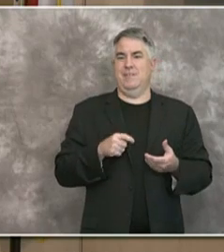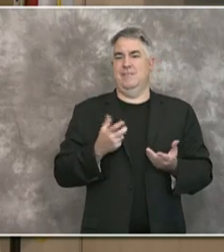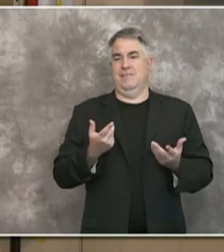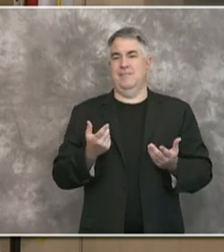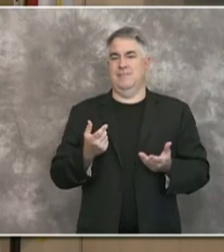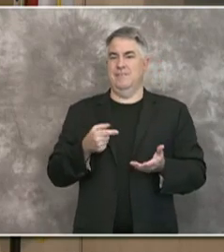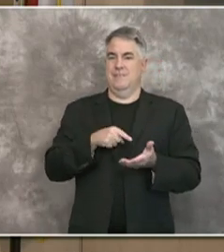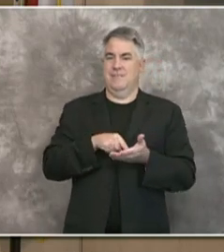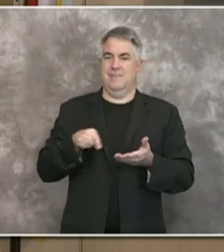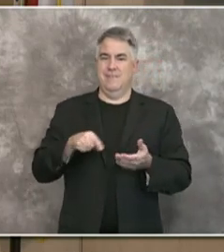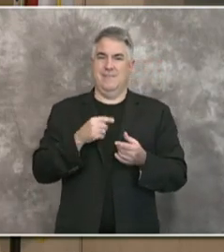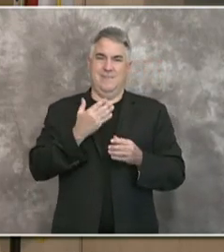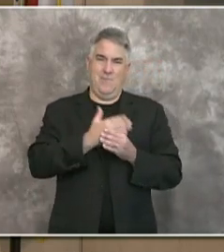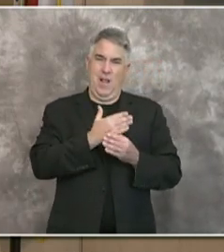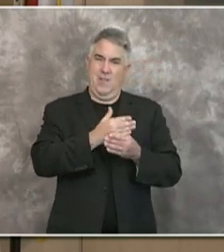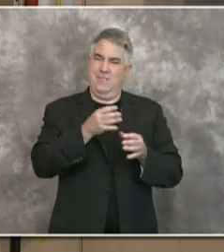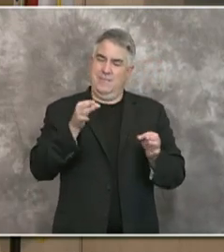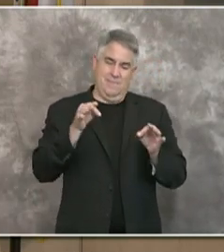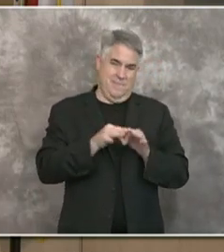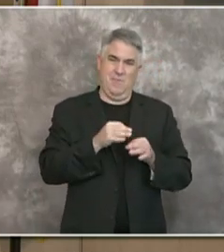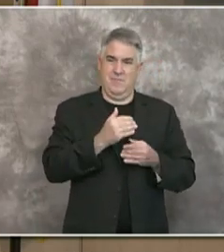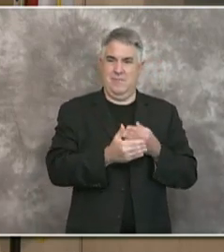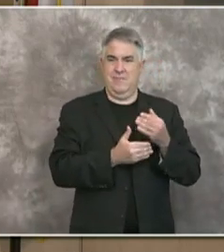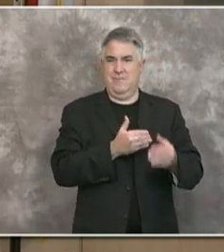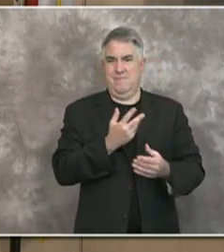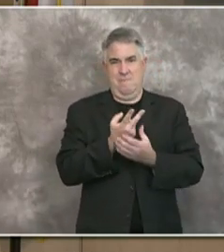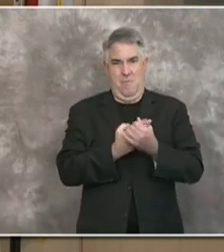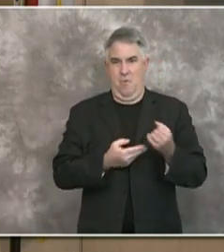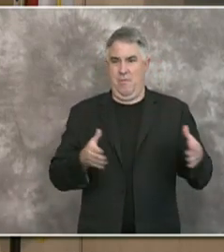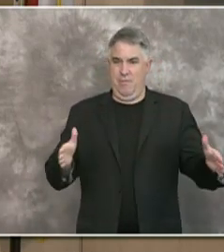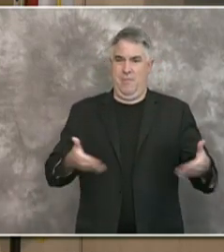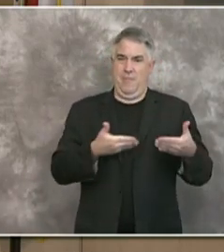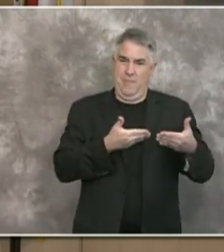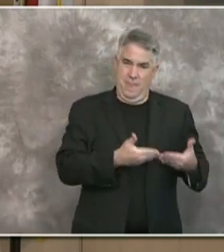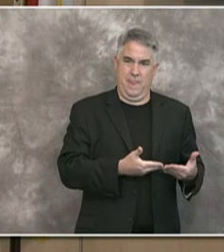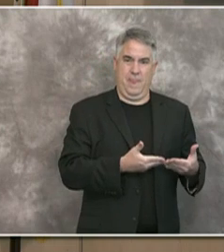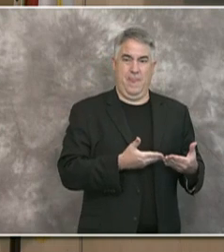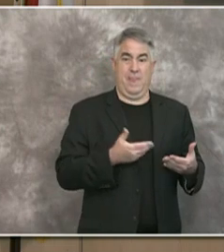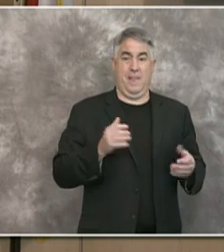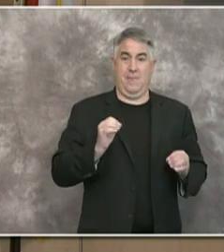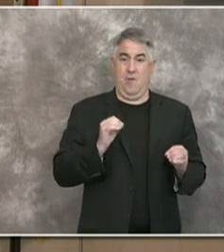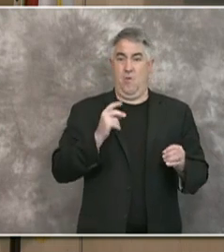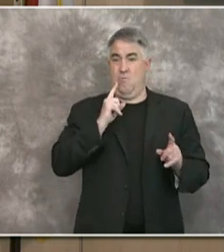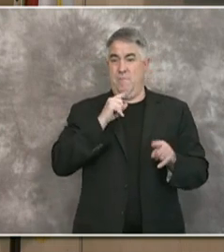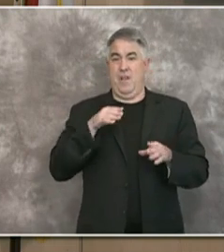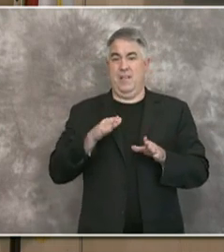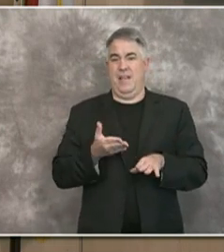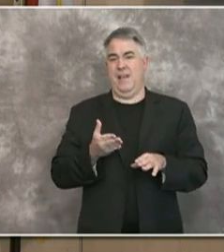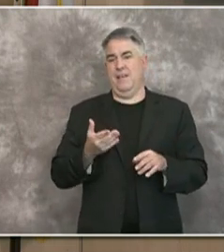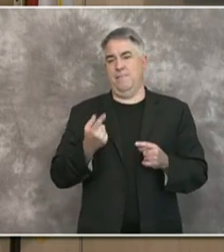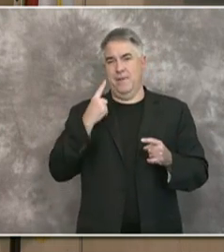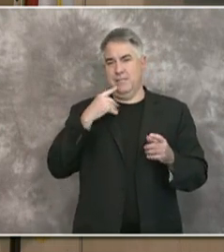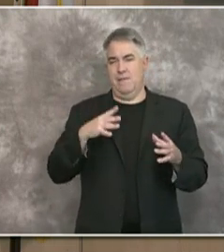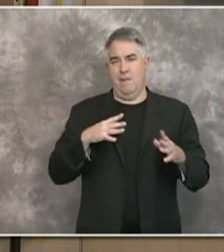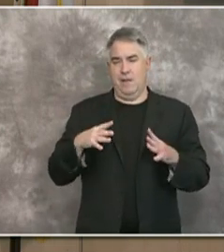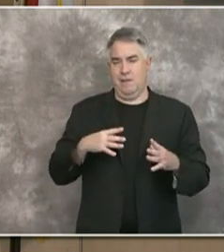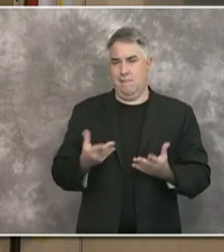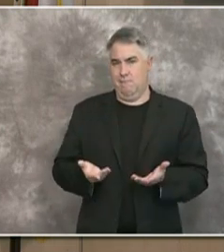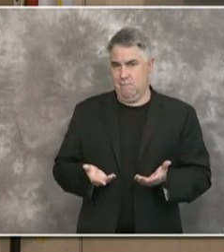I think the fact that there have been no reported deaths is much an indication of the fact that we've had a holiday.